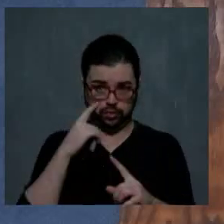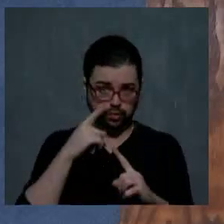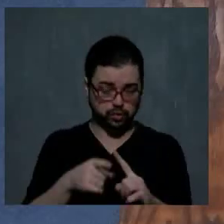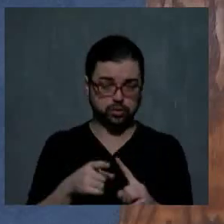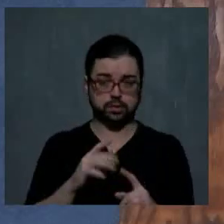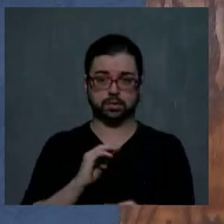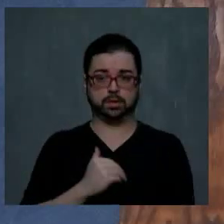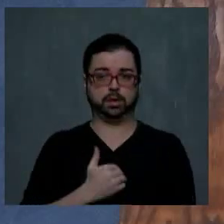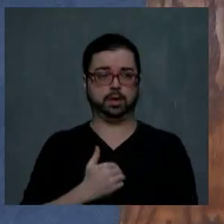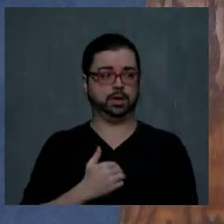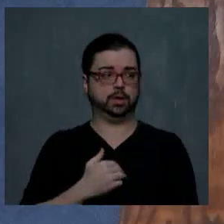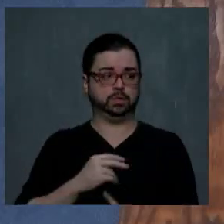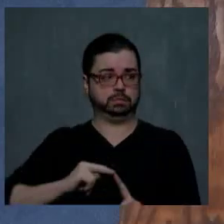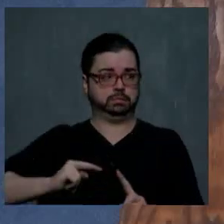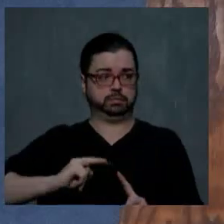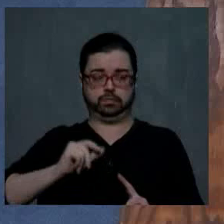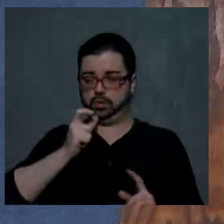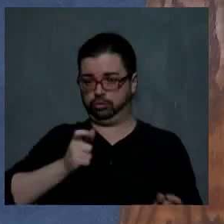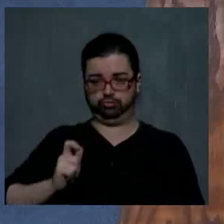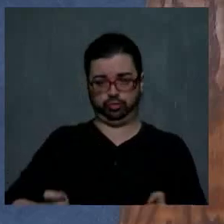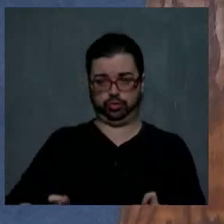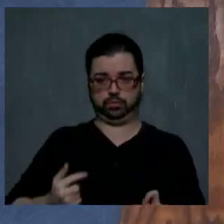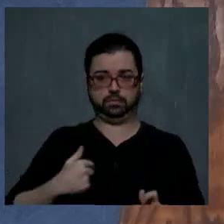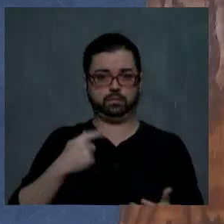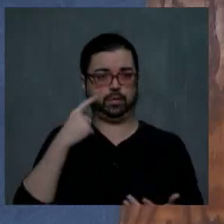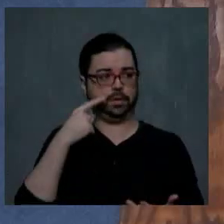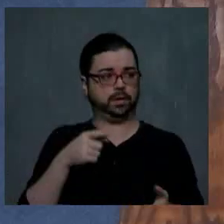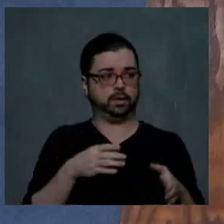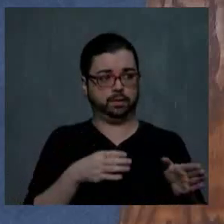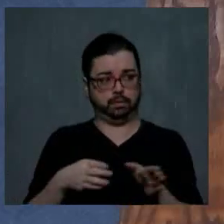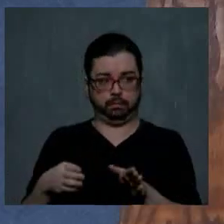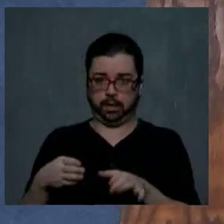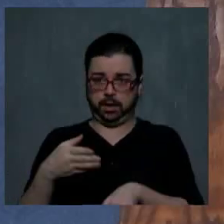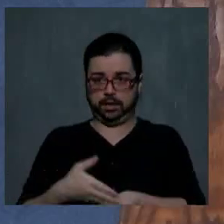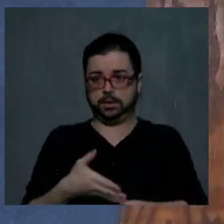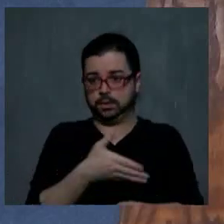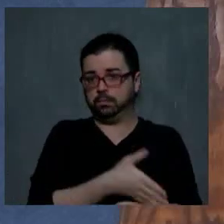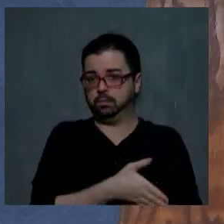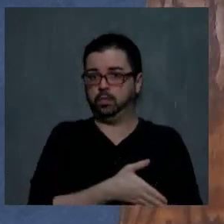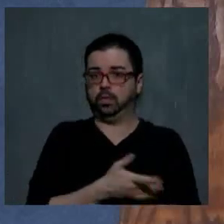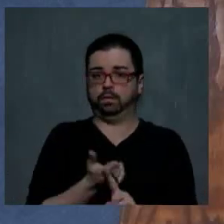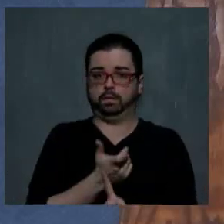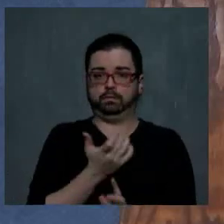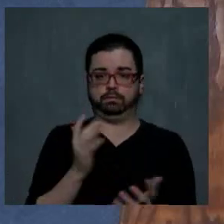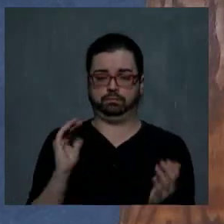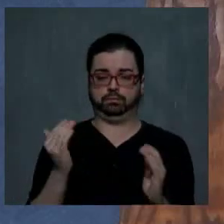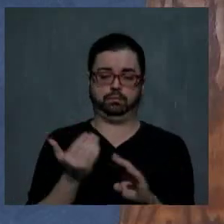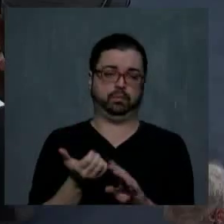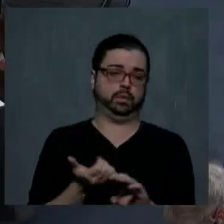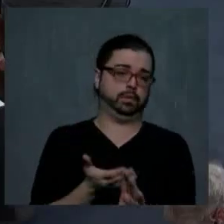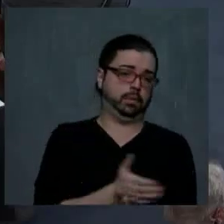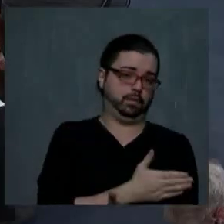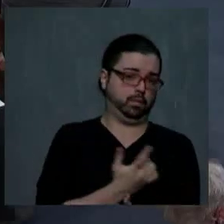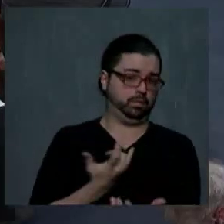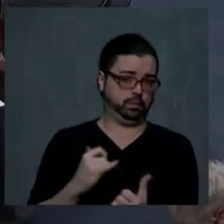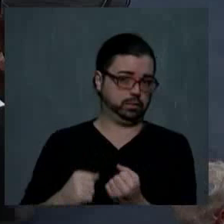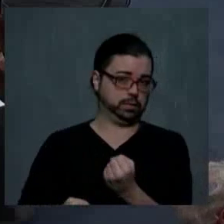our position's unchanged. We think this plan is much improved over what was submitted before, and we still support